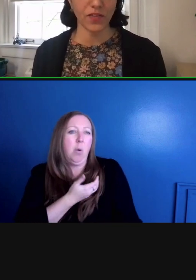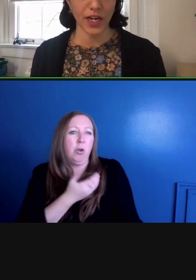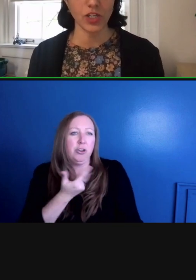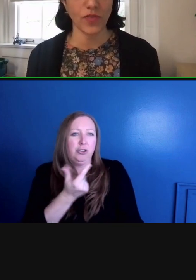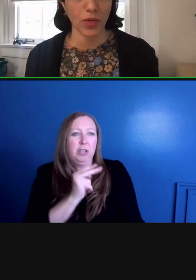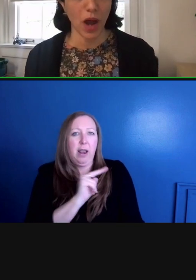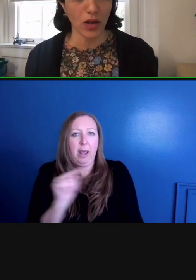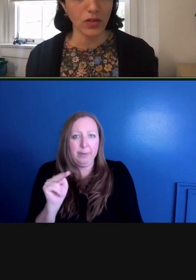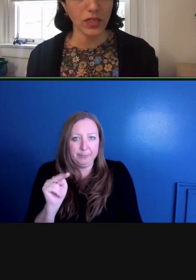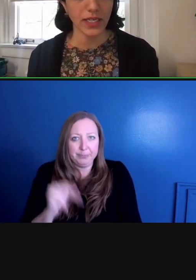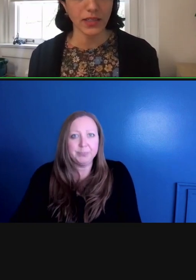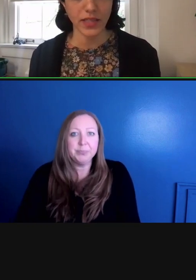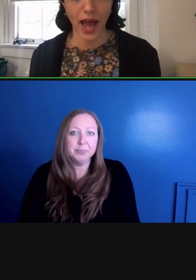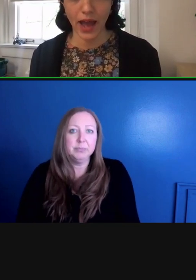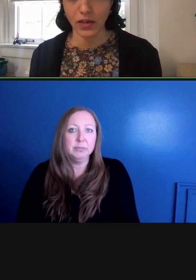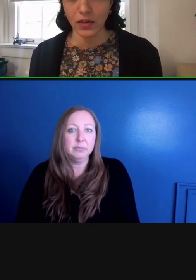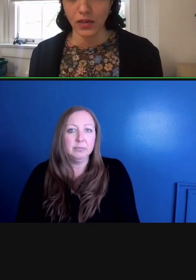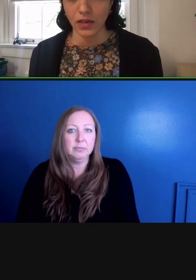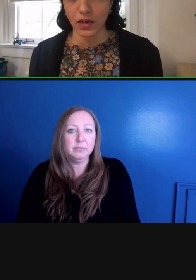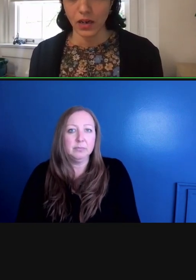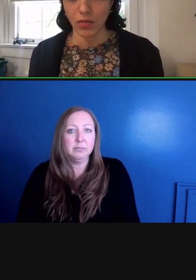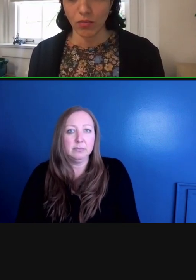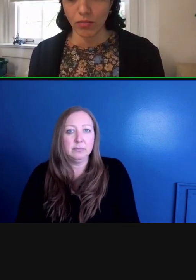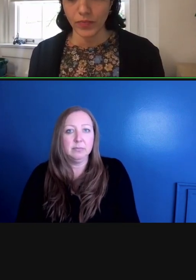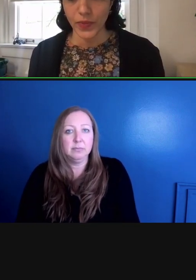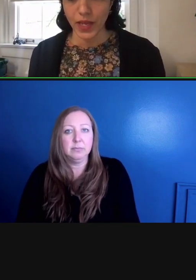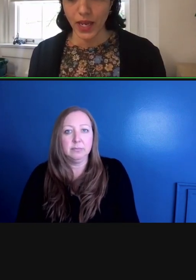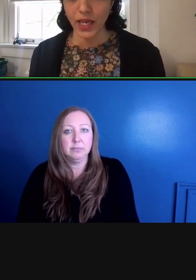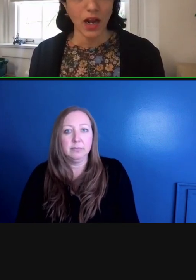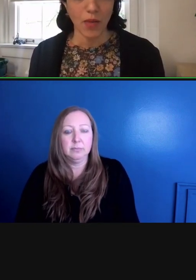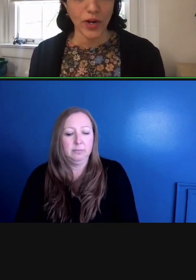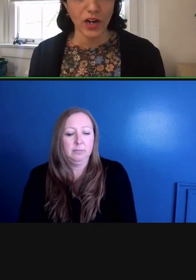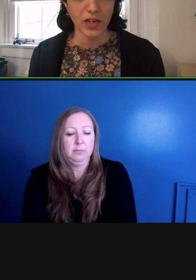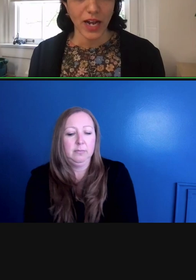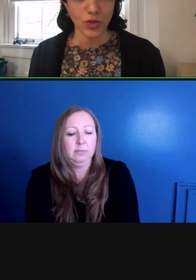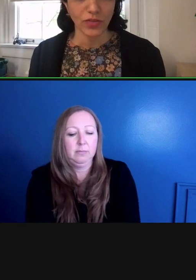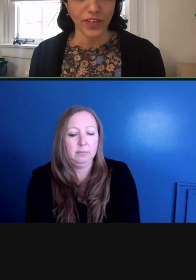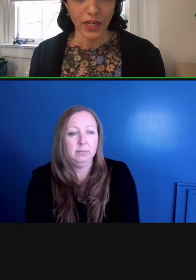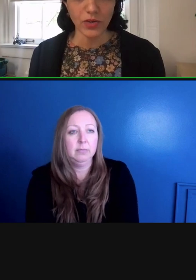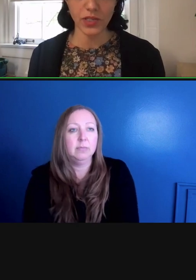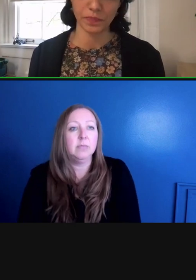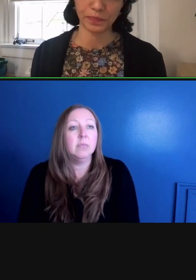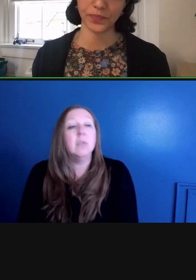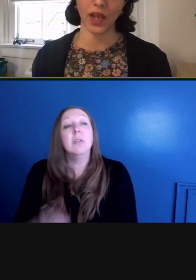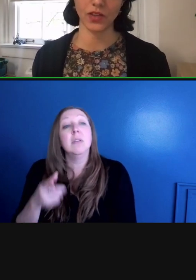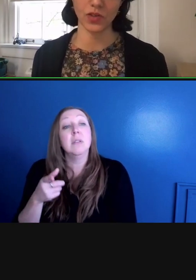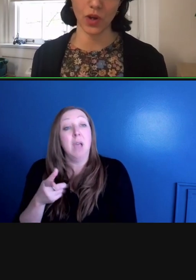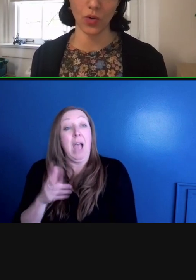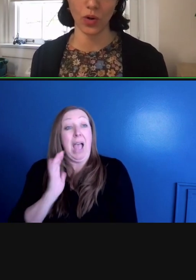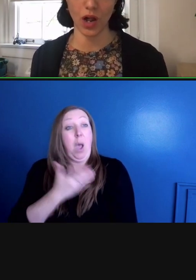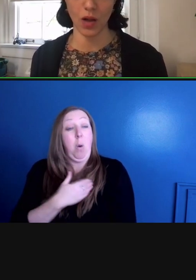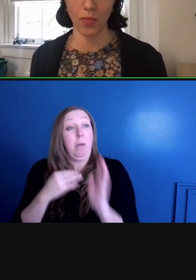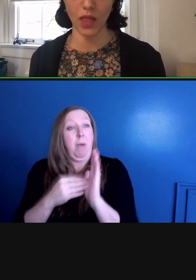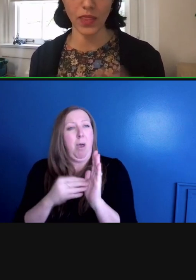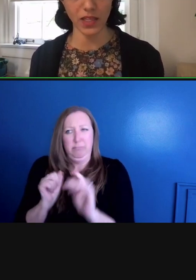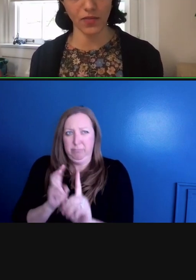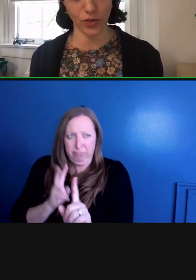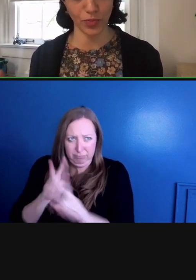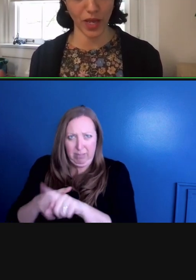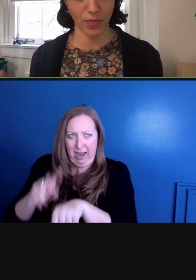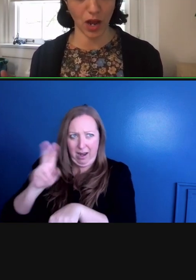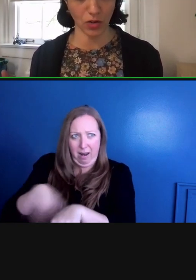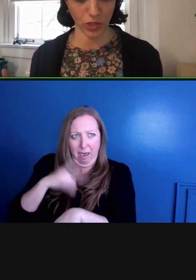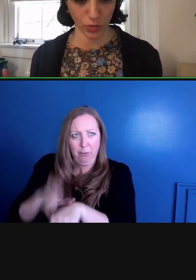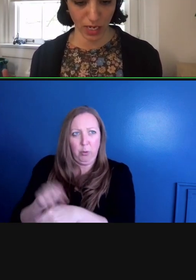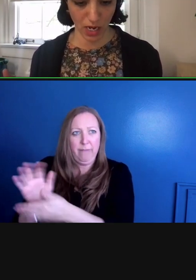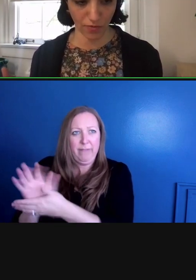Another big advantage of our model is that it can operate on natural videos. And so unlike the